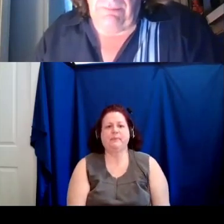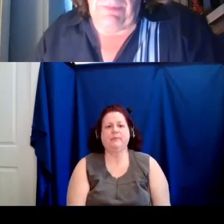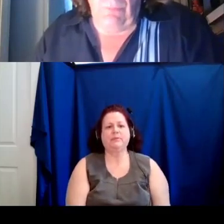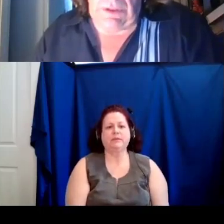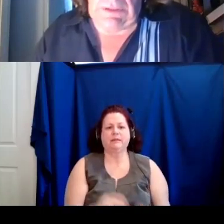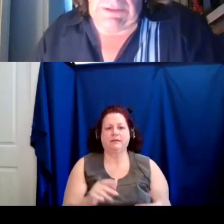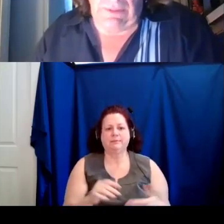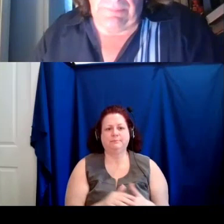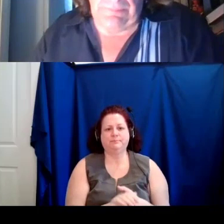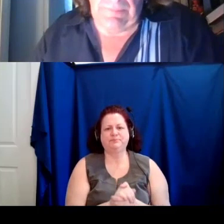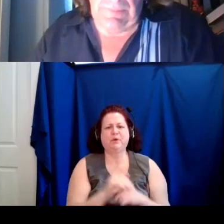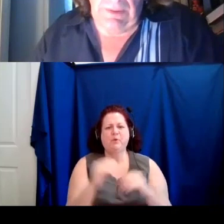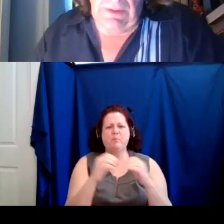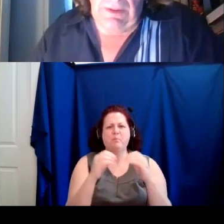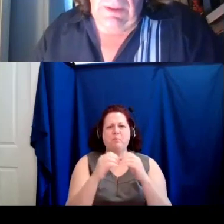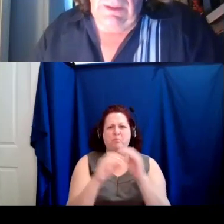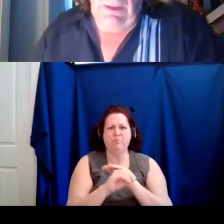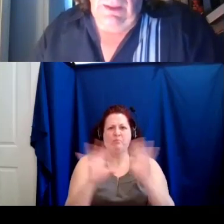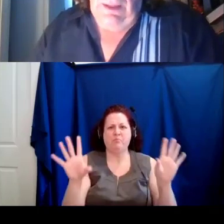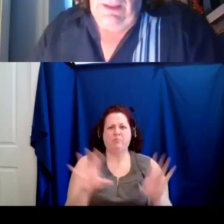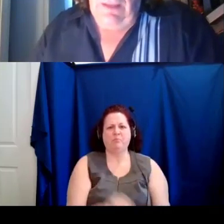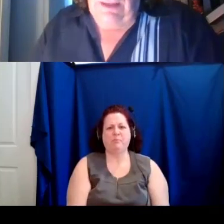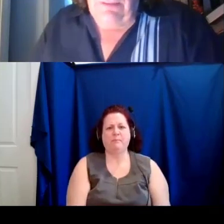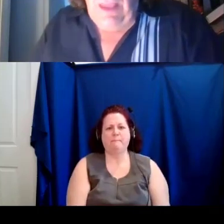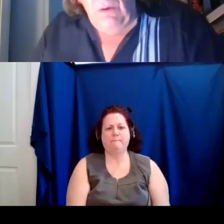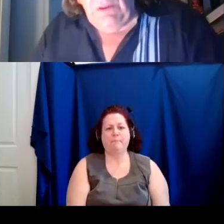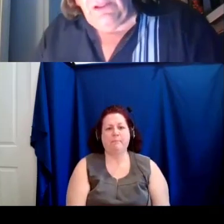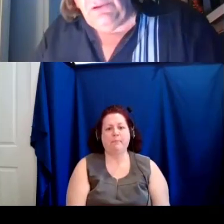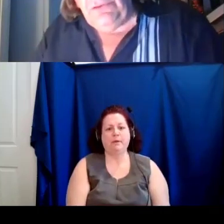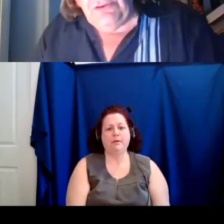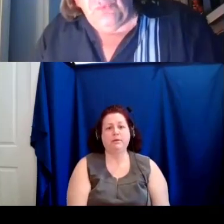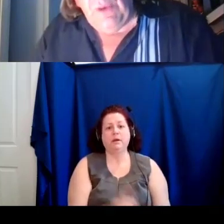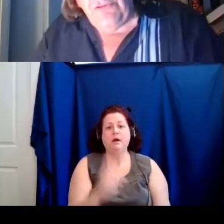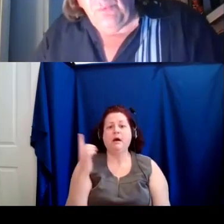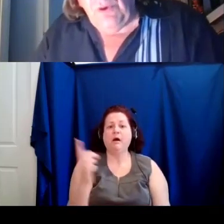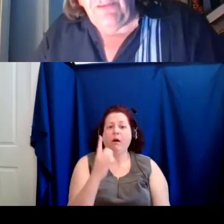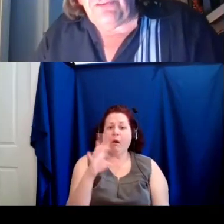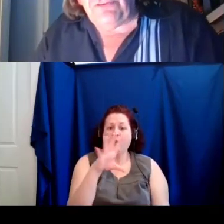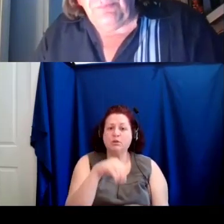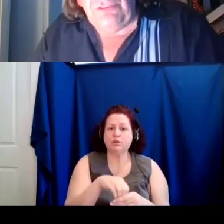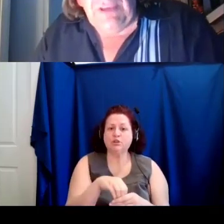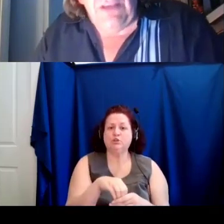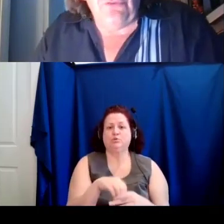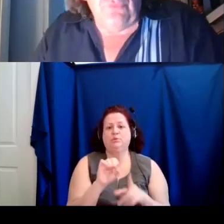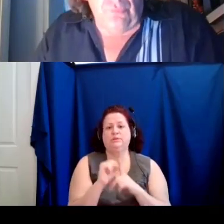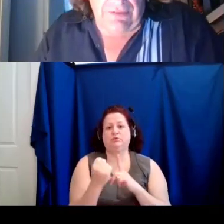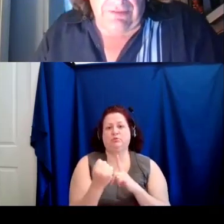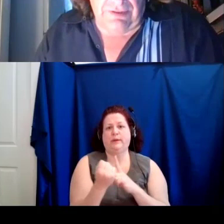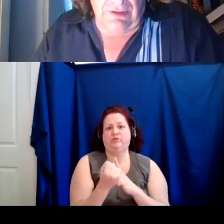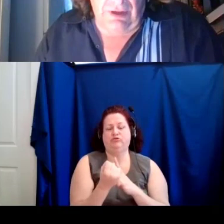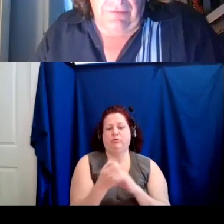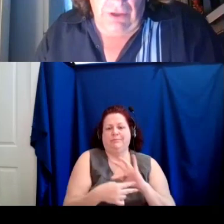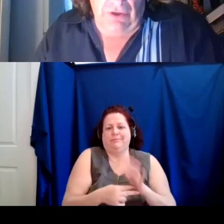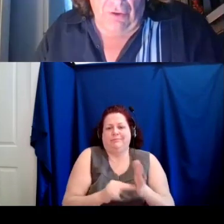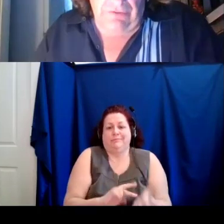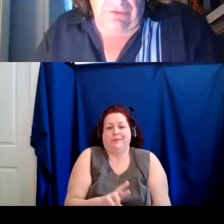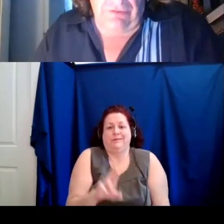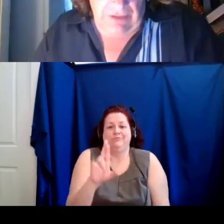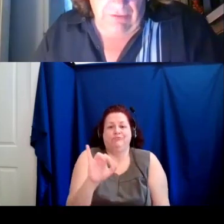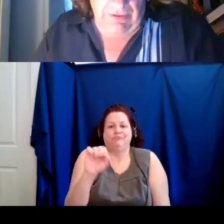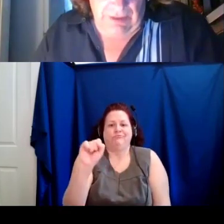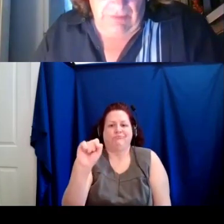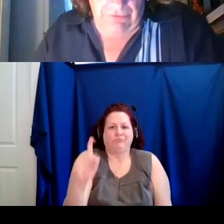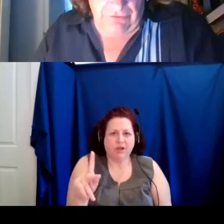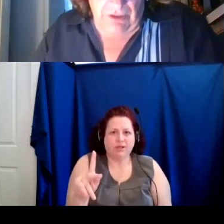makes it a little bit more clear. It says they only include situation where there's a substantial risk of the occurrence